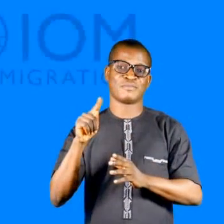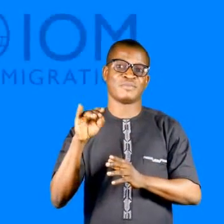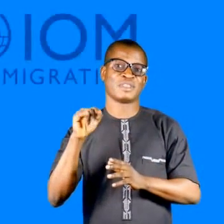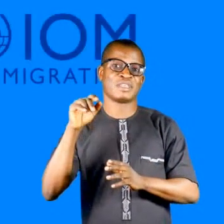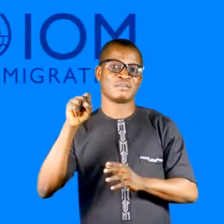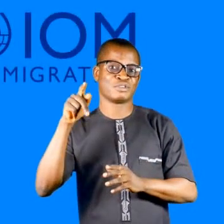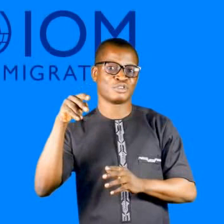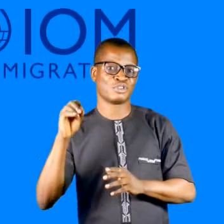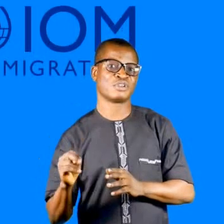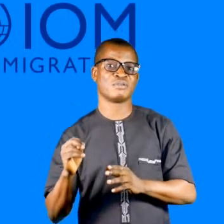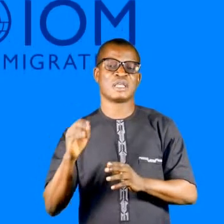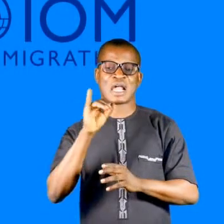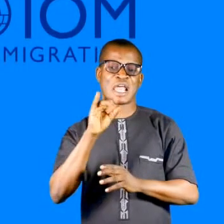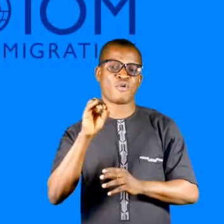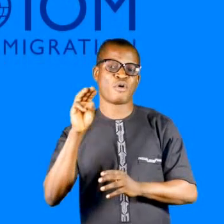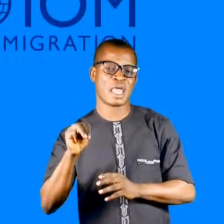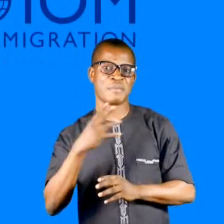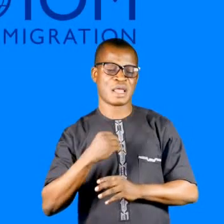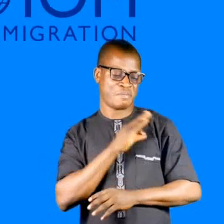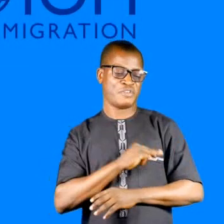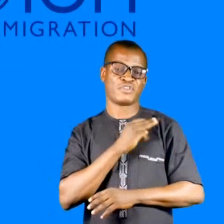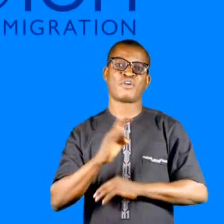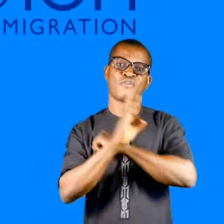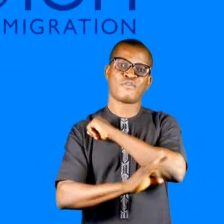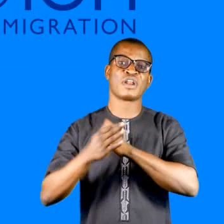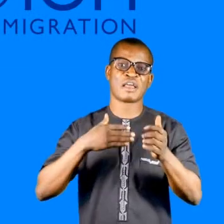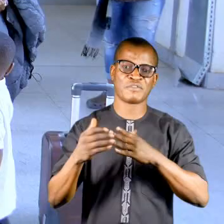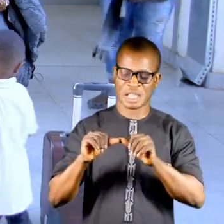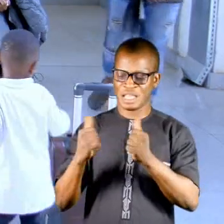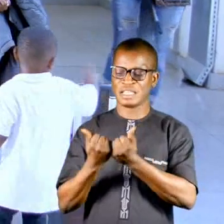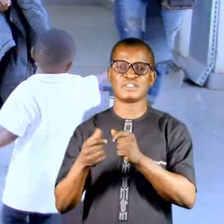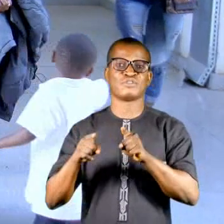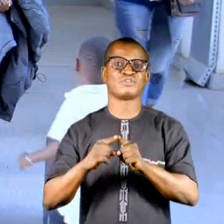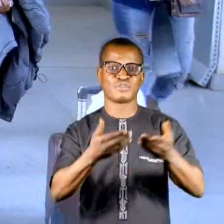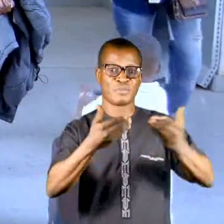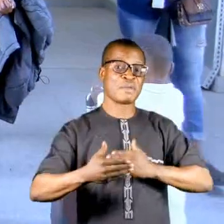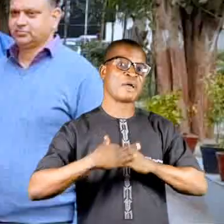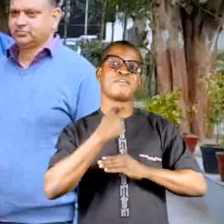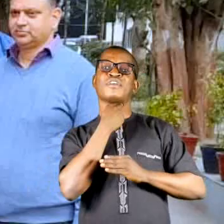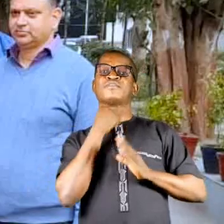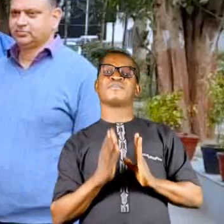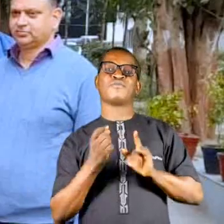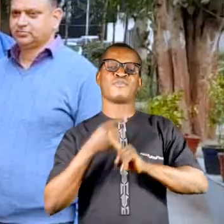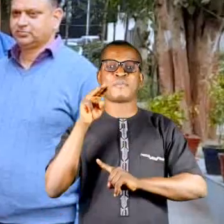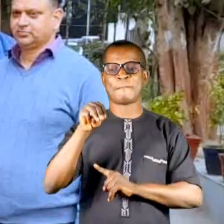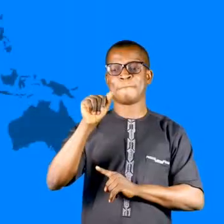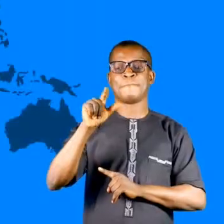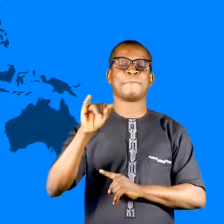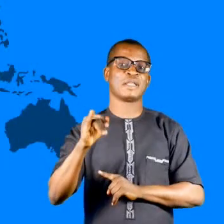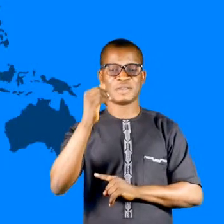ATIPSOM Project, NACTOL, IOM, and the Ministry of Foreign Affairs, the agency repatriated victims from